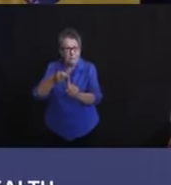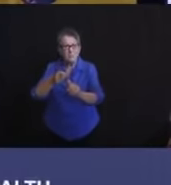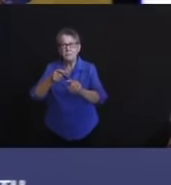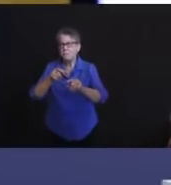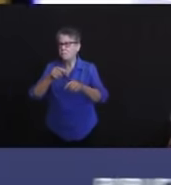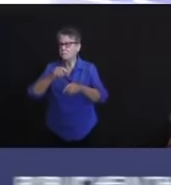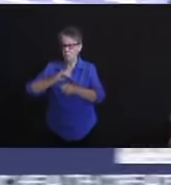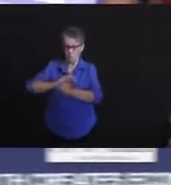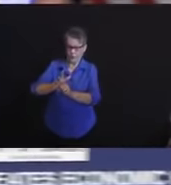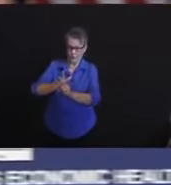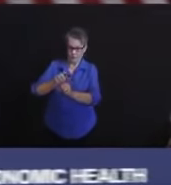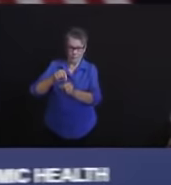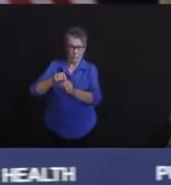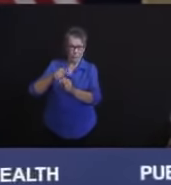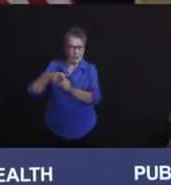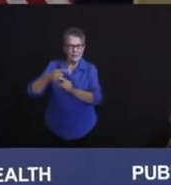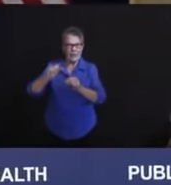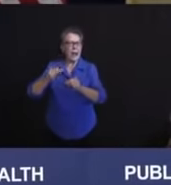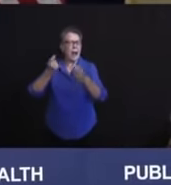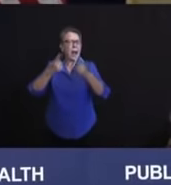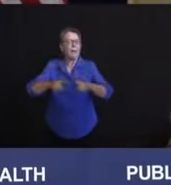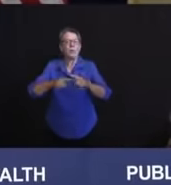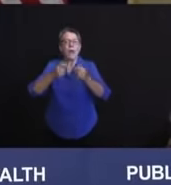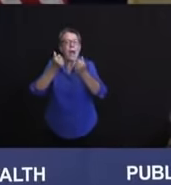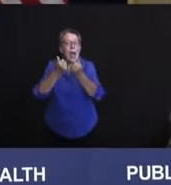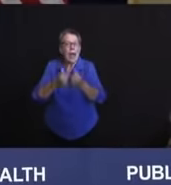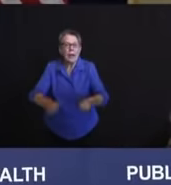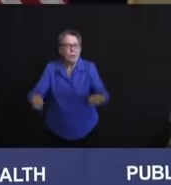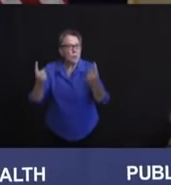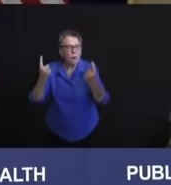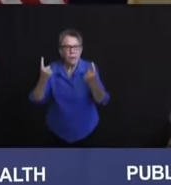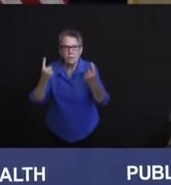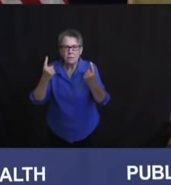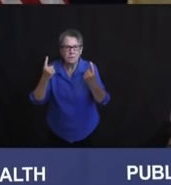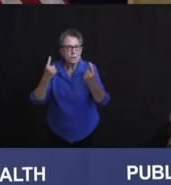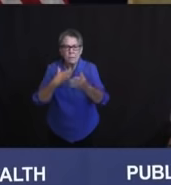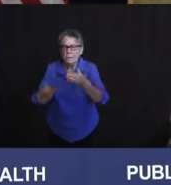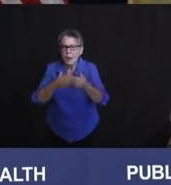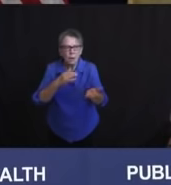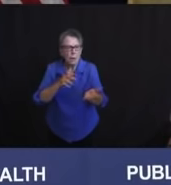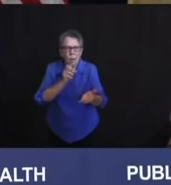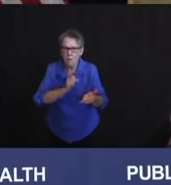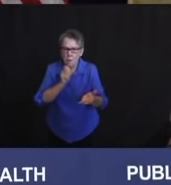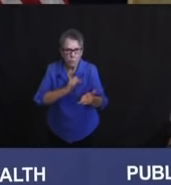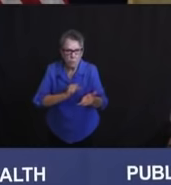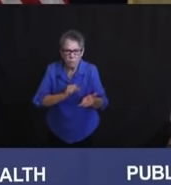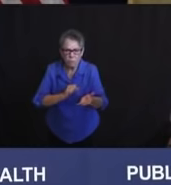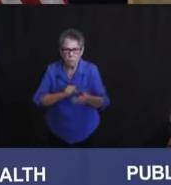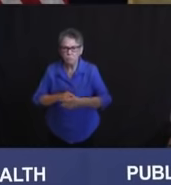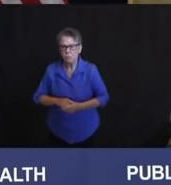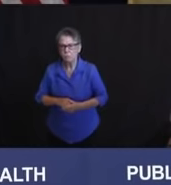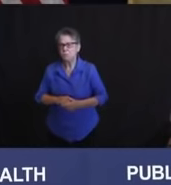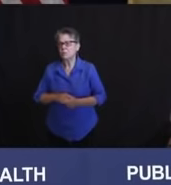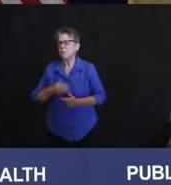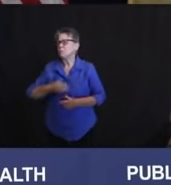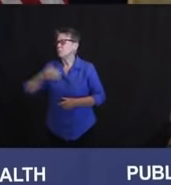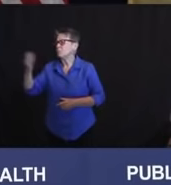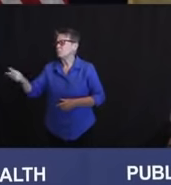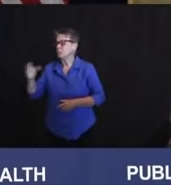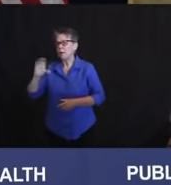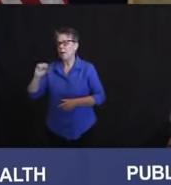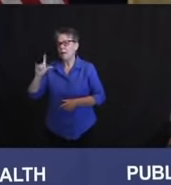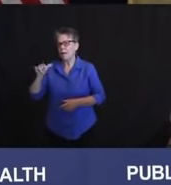front? Thanks, Governor. Good afternoon. With regards to compliance, overnight in Livingston, a homeowner was cited for having a very